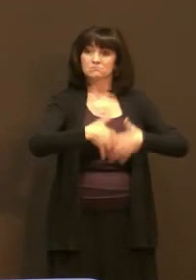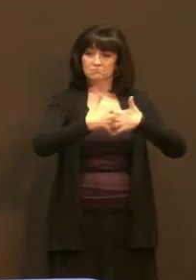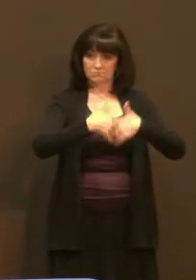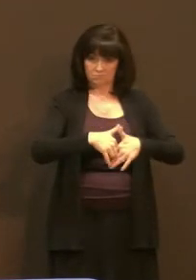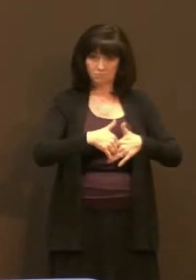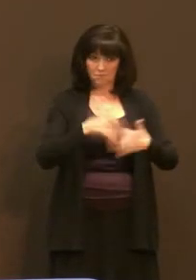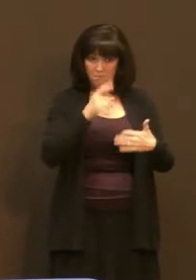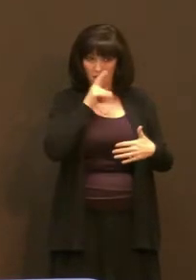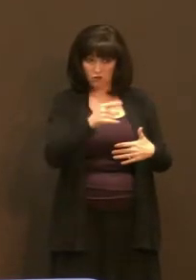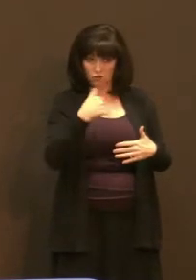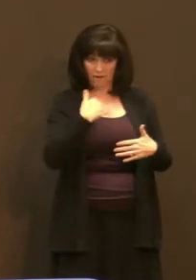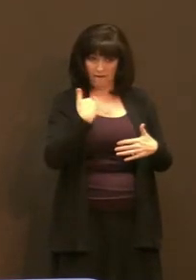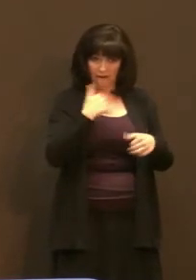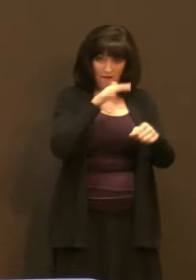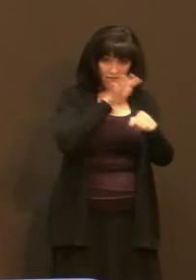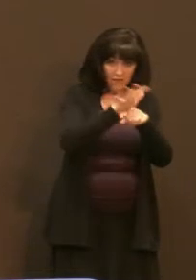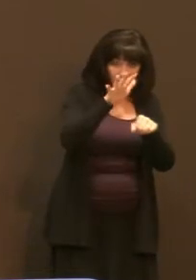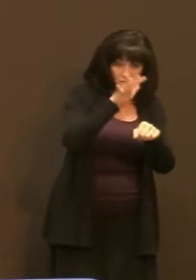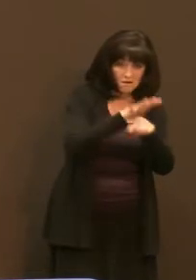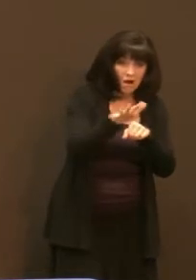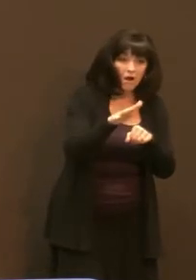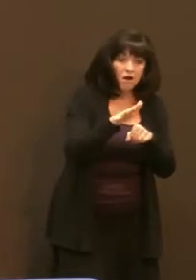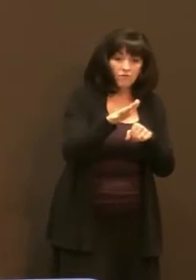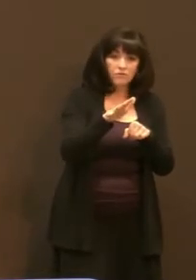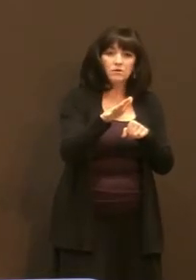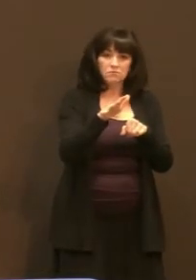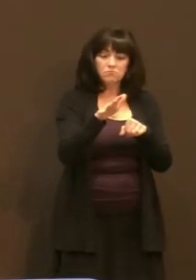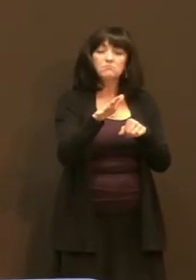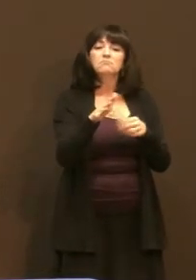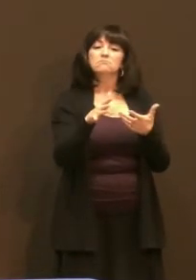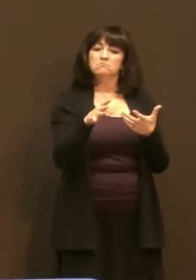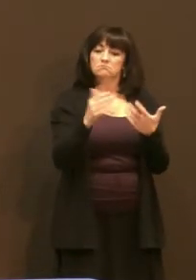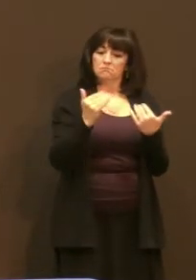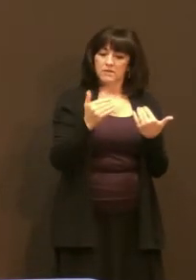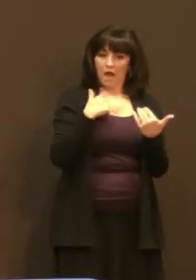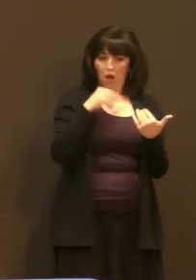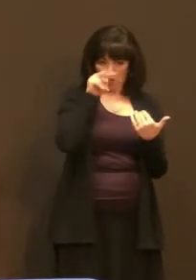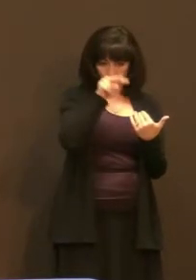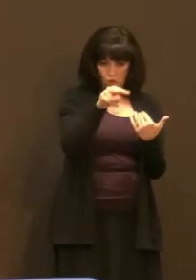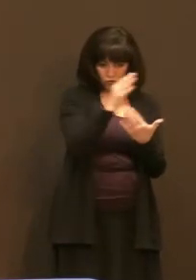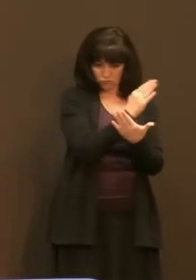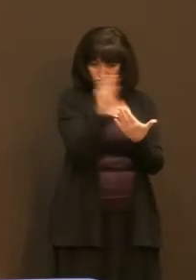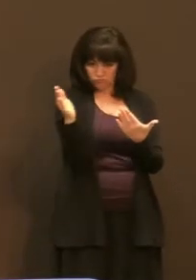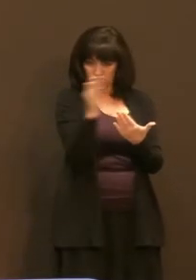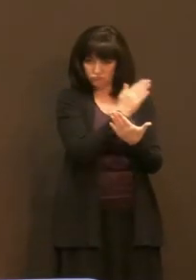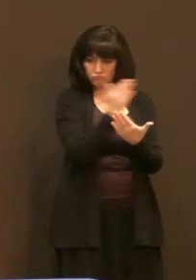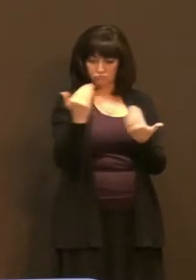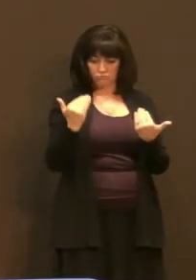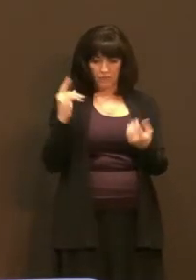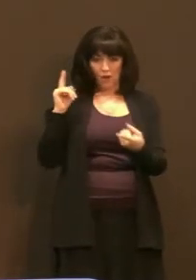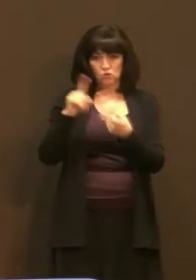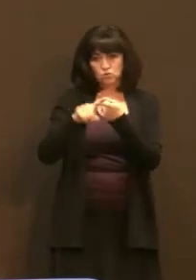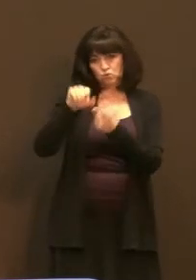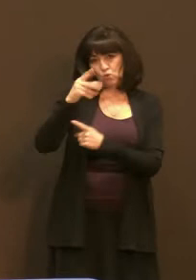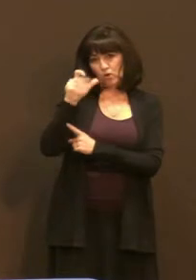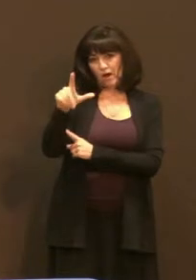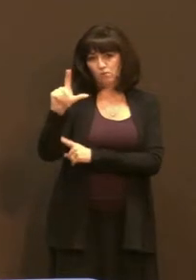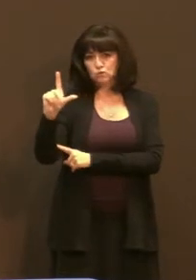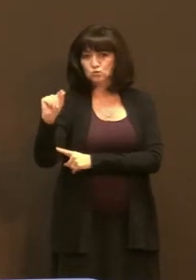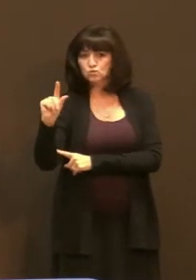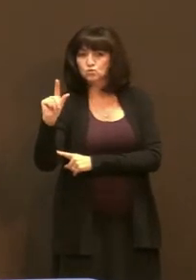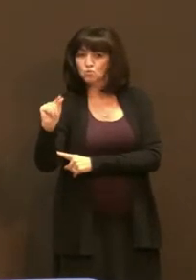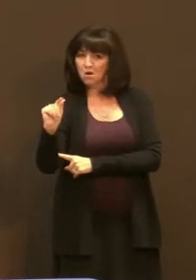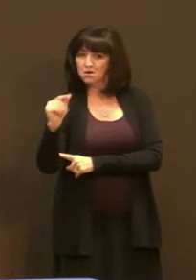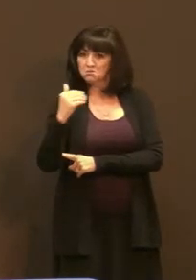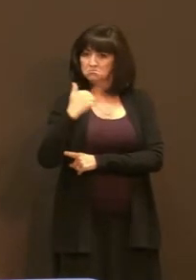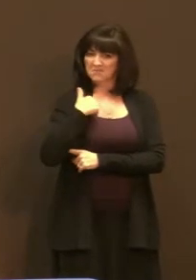we have enough time to react if needed. But as we look here, we're looking to the 20th. At the 20% mark, we'll still be in good shape at the 20th, and we're going